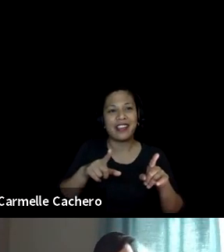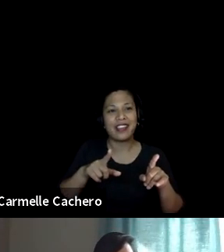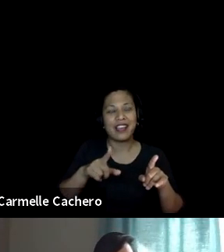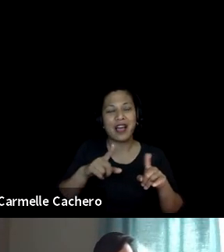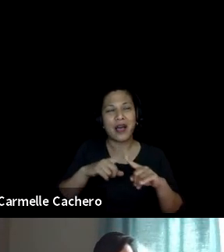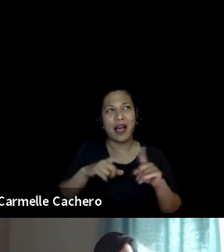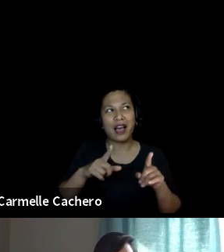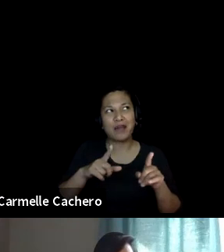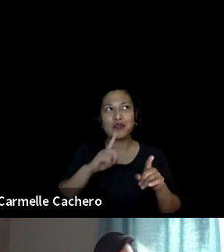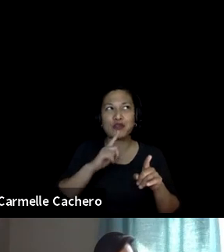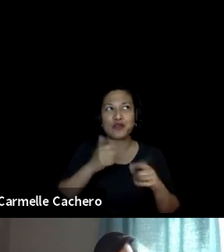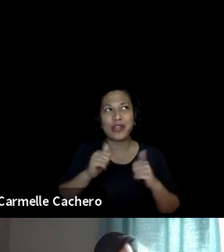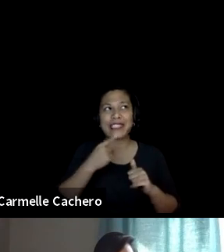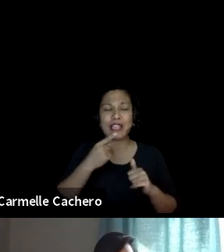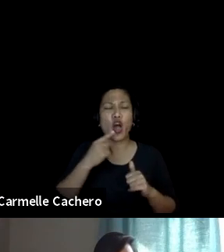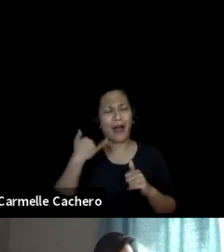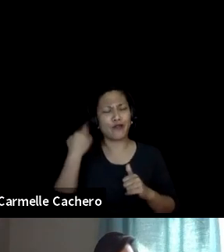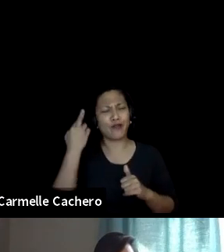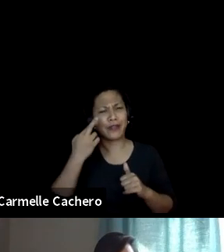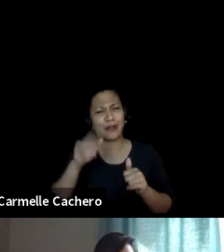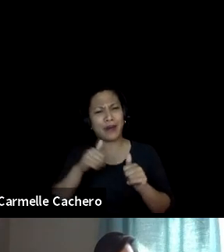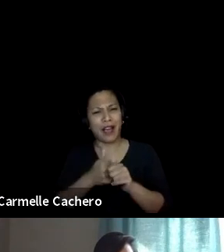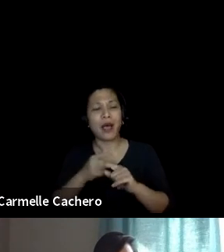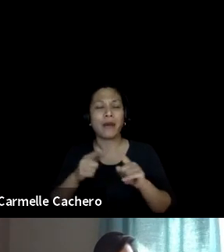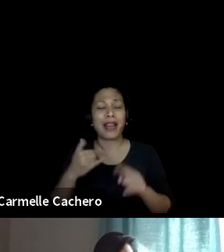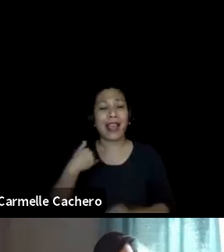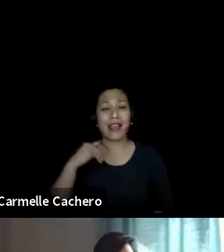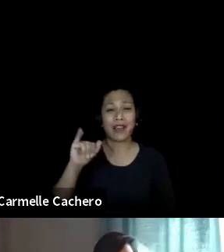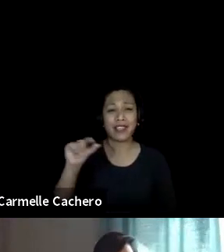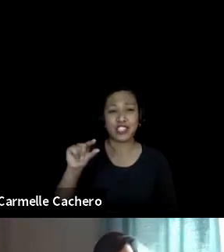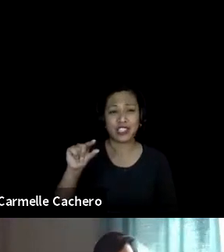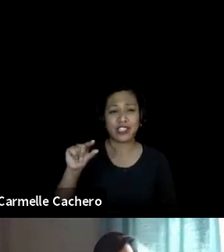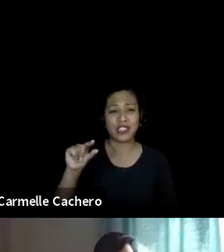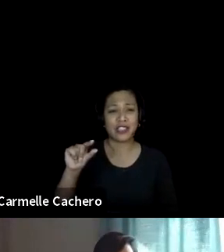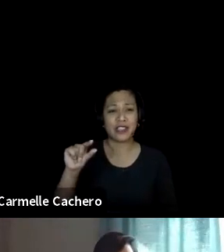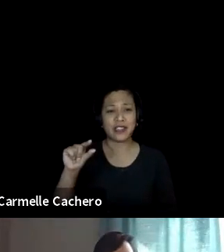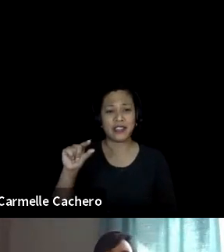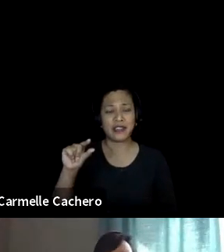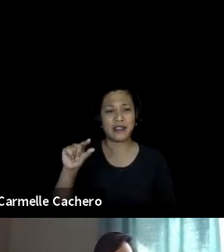thing. But I have Instagram, which is,